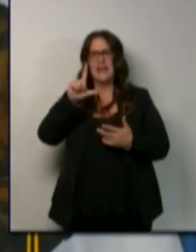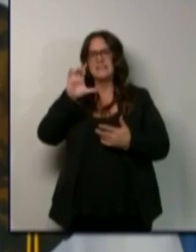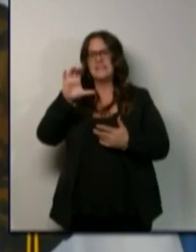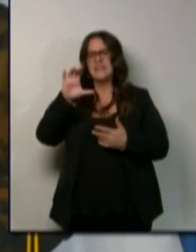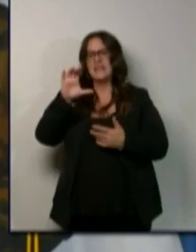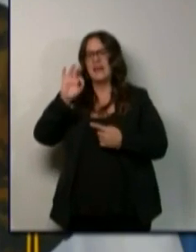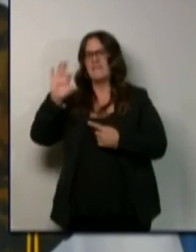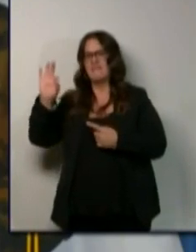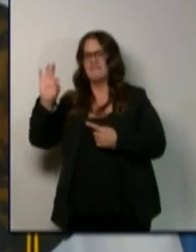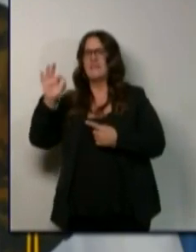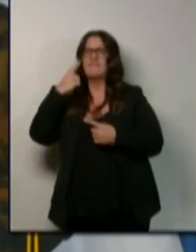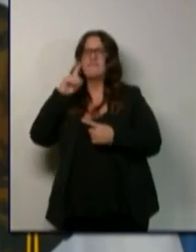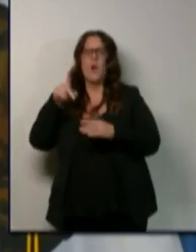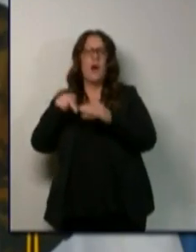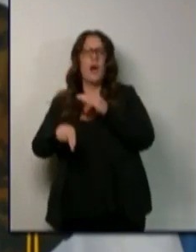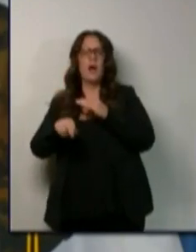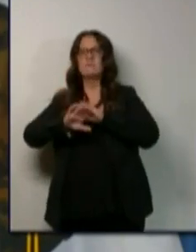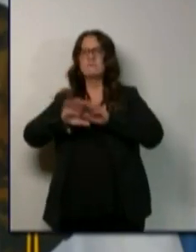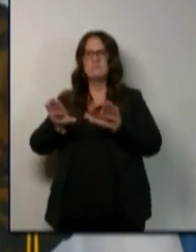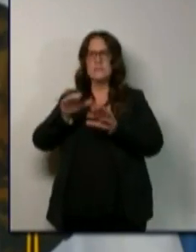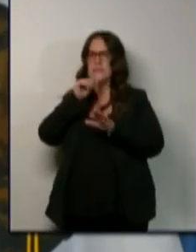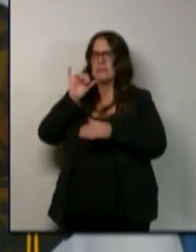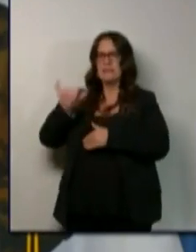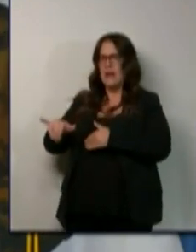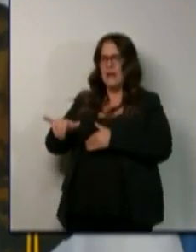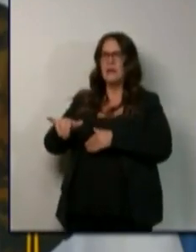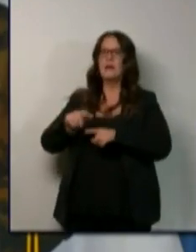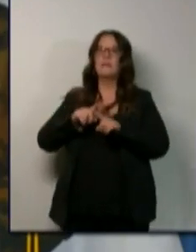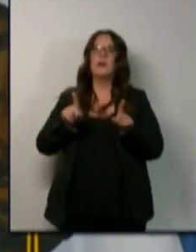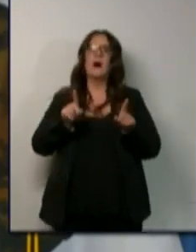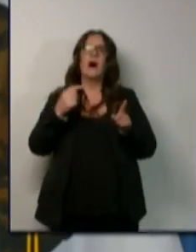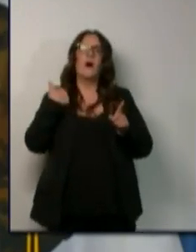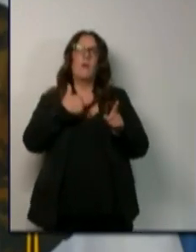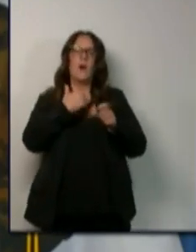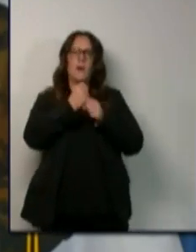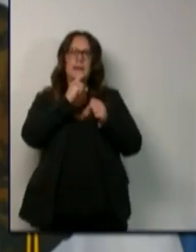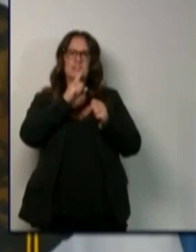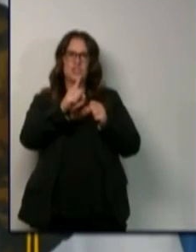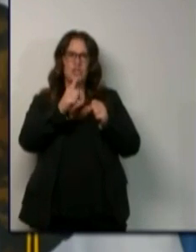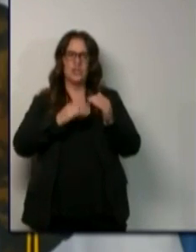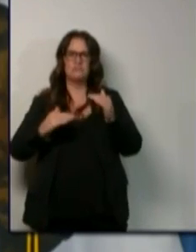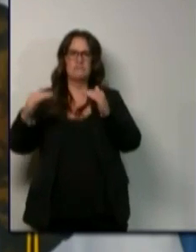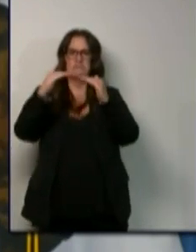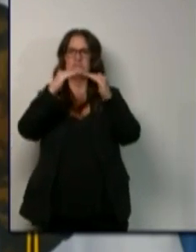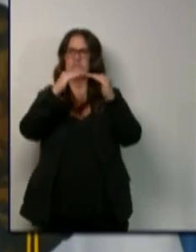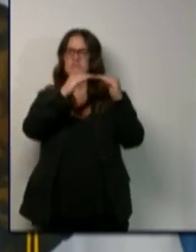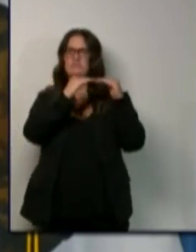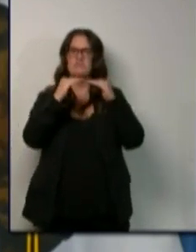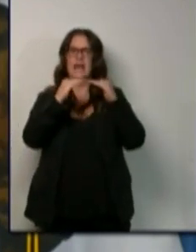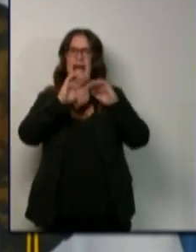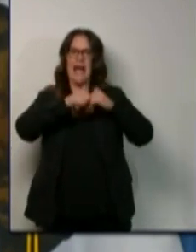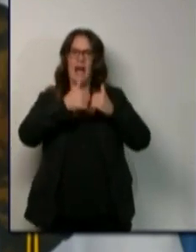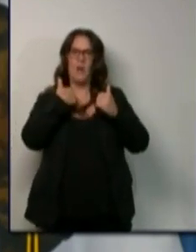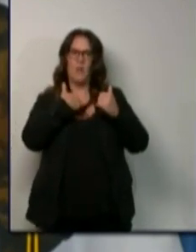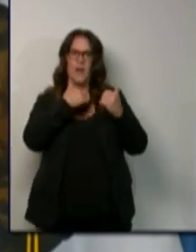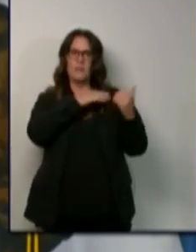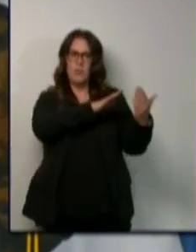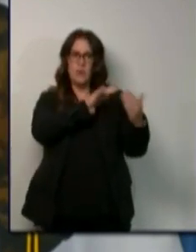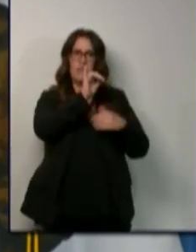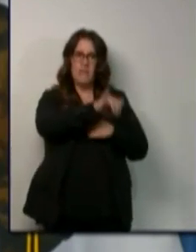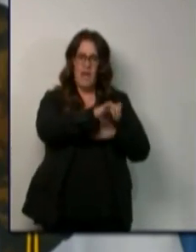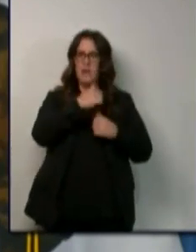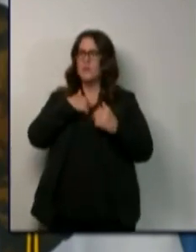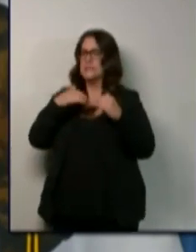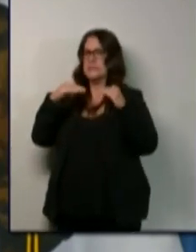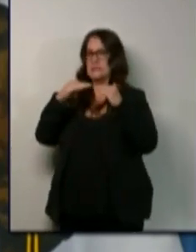going to touch the categoricals or the supplementals. So we have an equity lens in terms of our approach, another value we hold